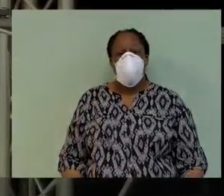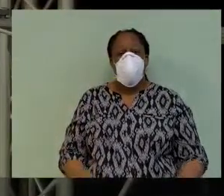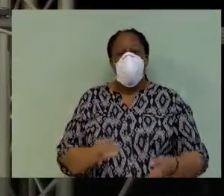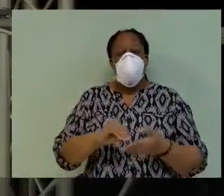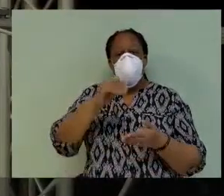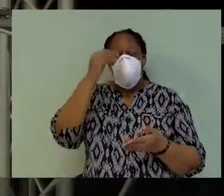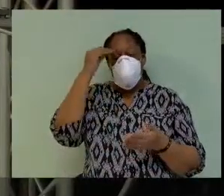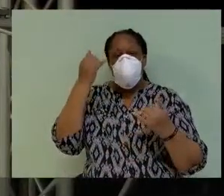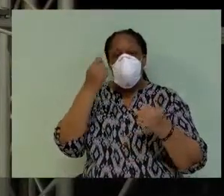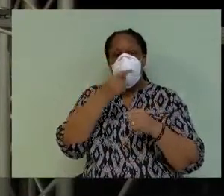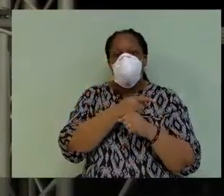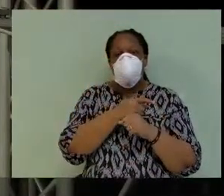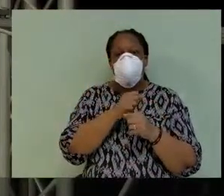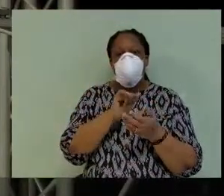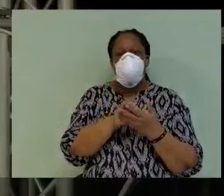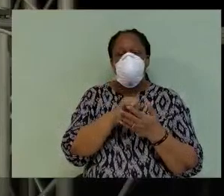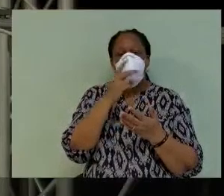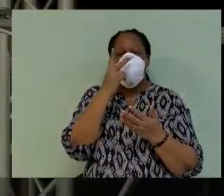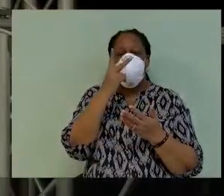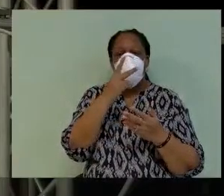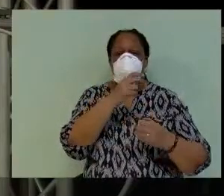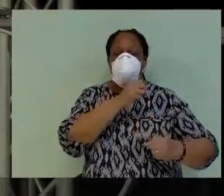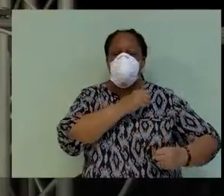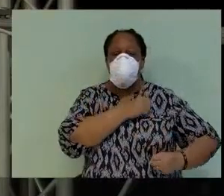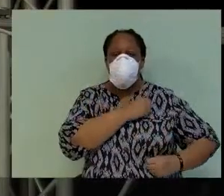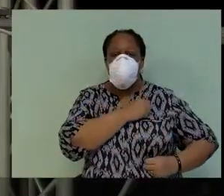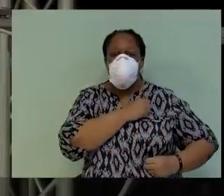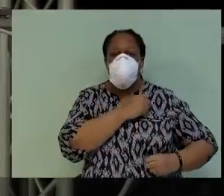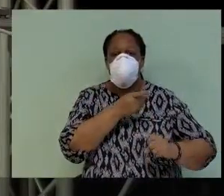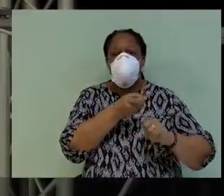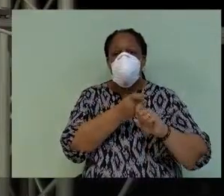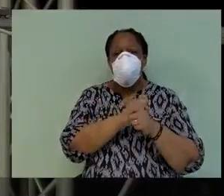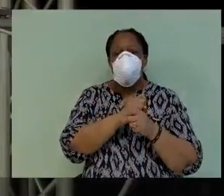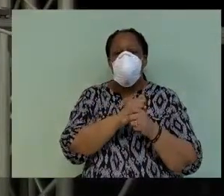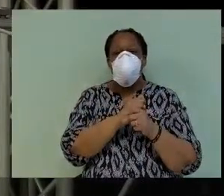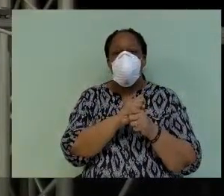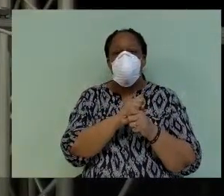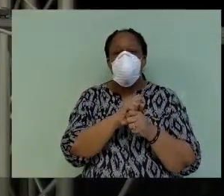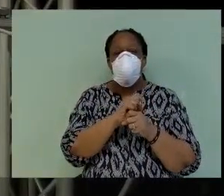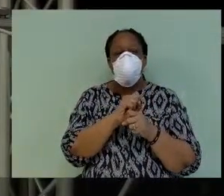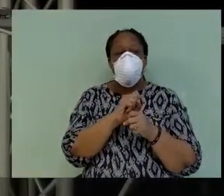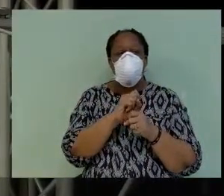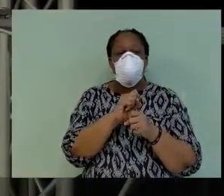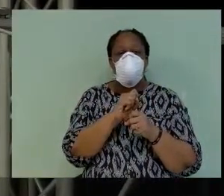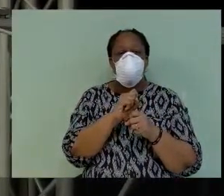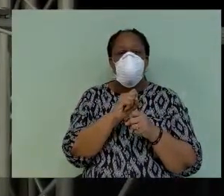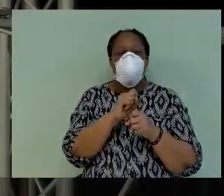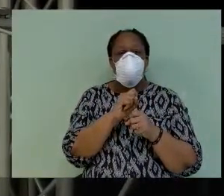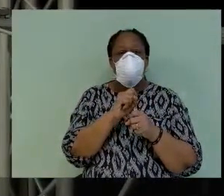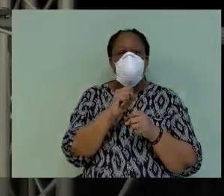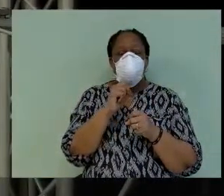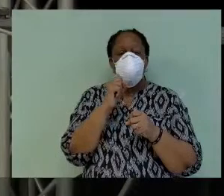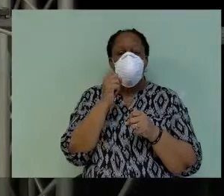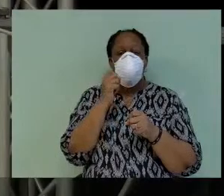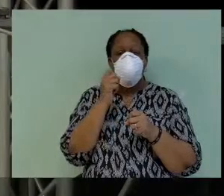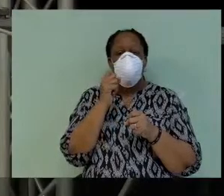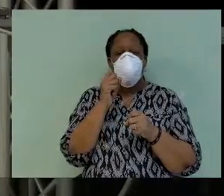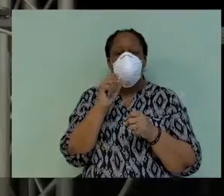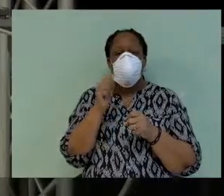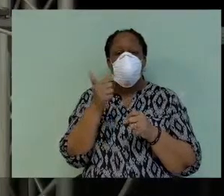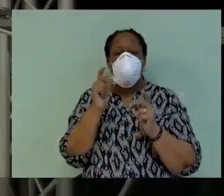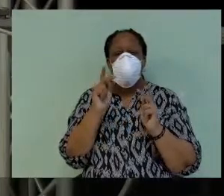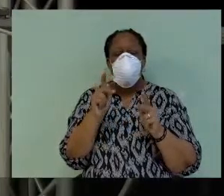today that 2 soldiers from the USS Roosevelt who were deemed